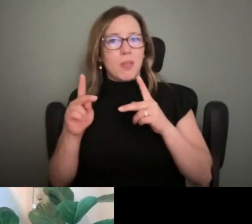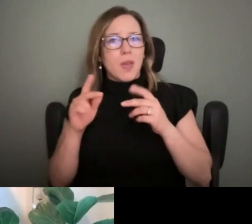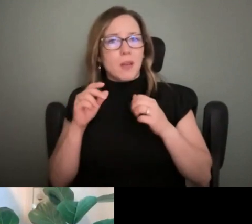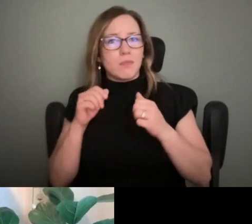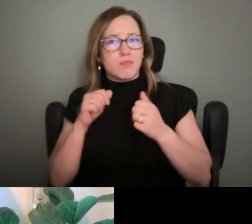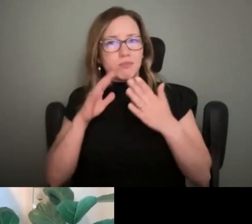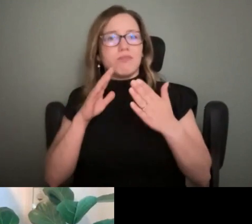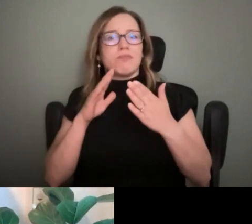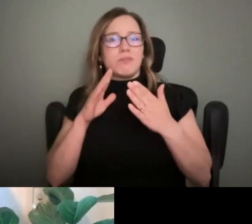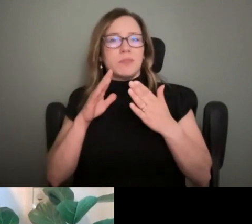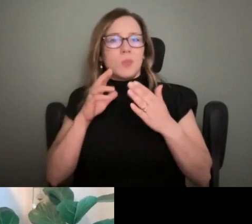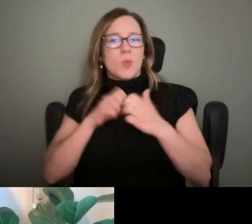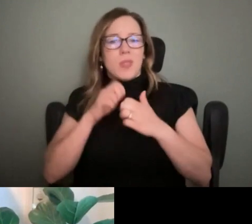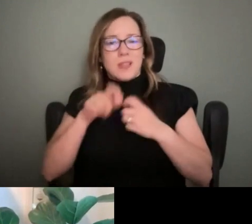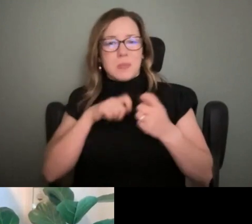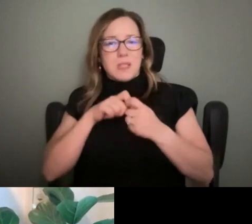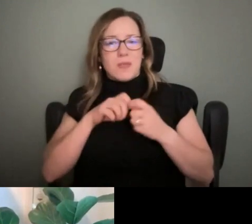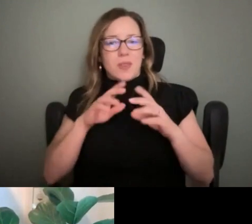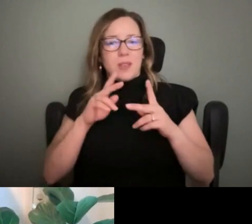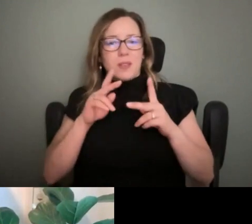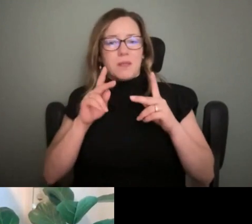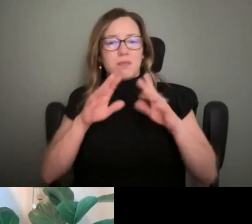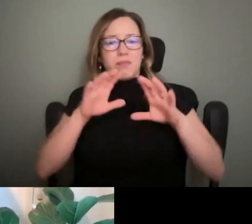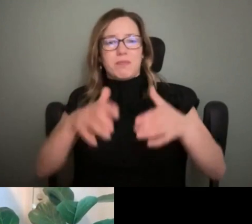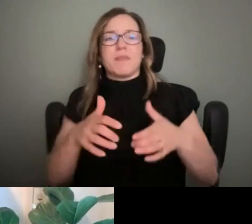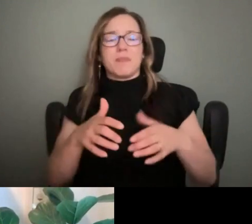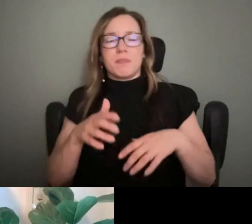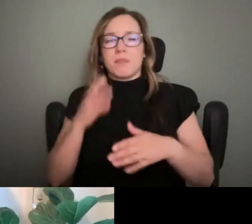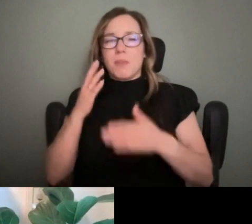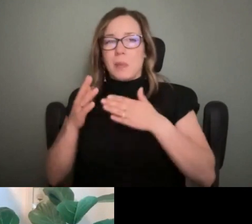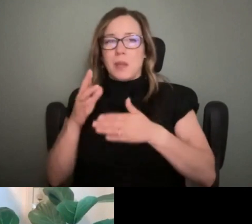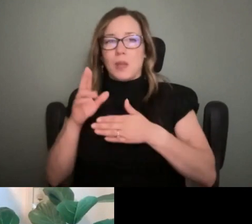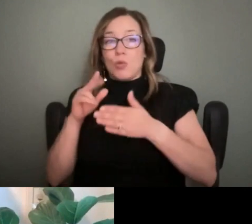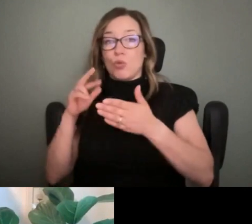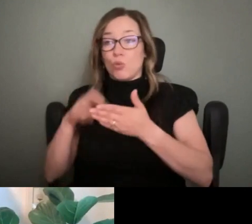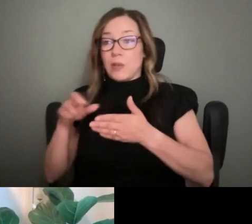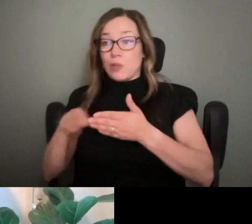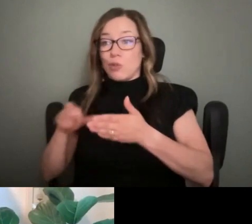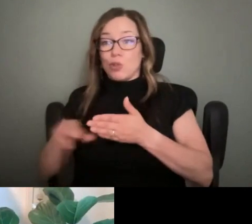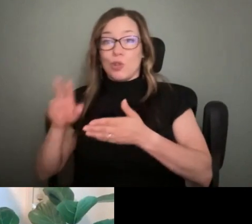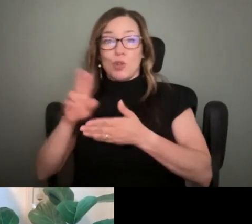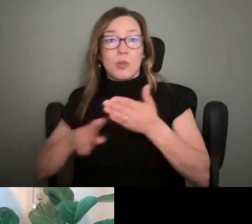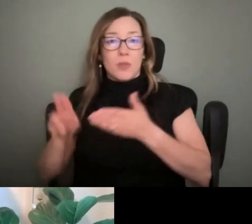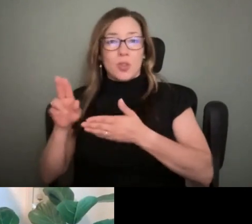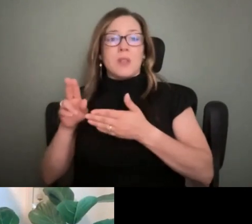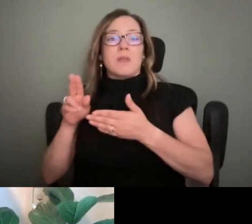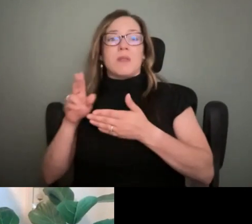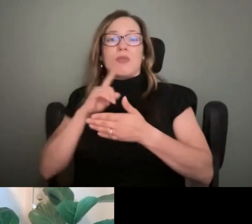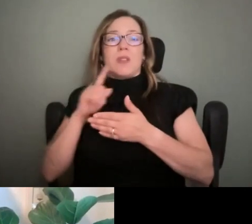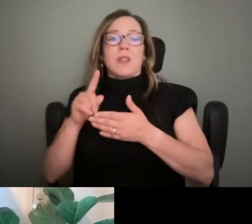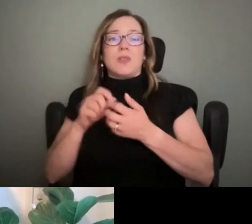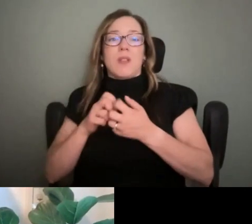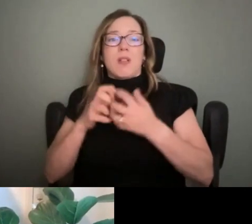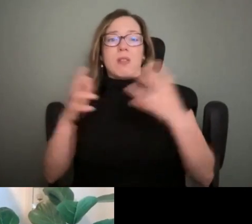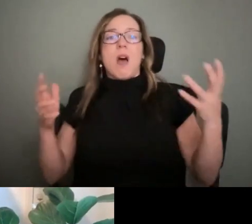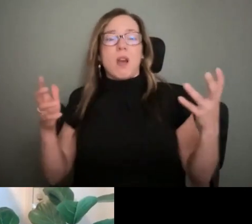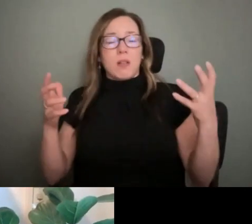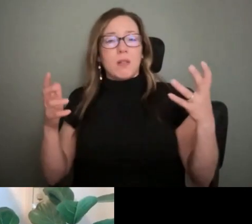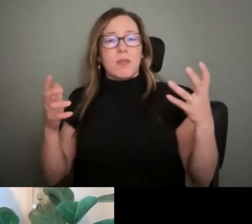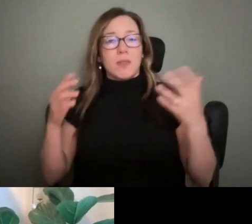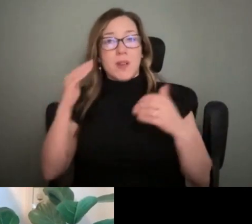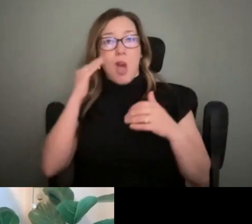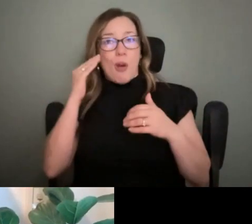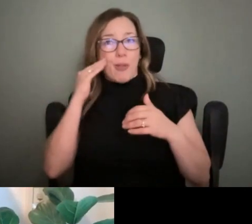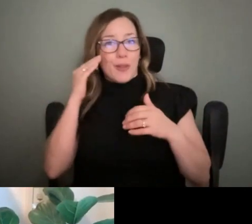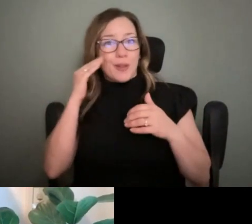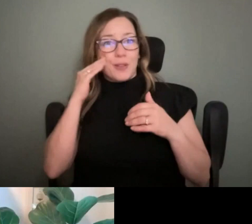maybe doing the research in university studying this. And there's just a wealth of knowledge that exists across the US